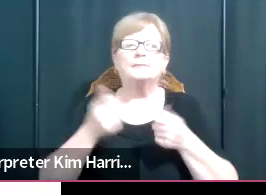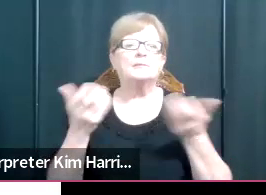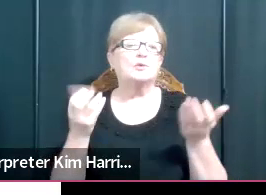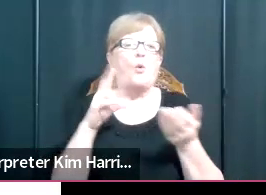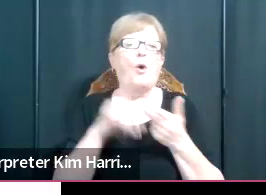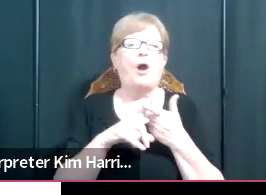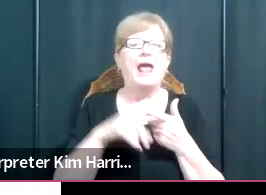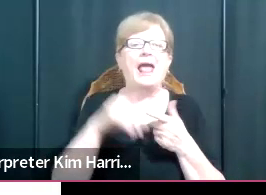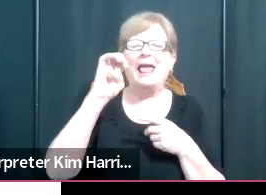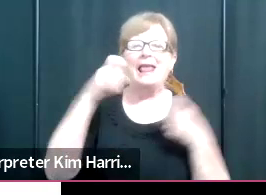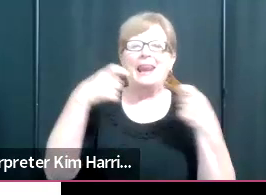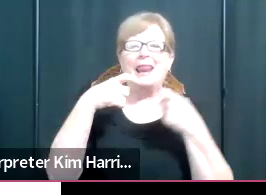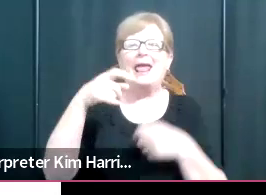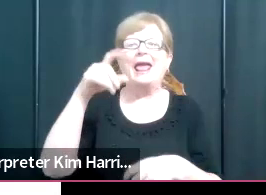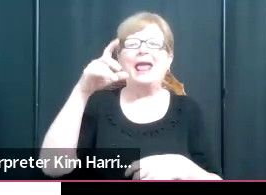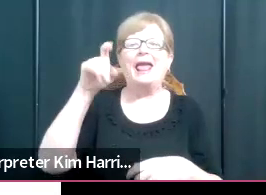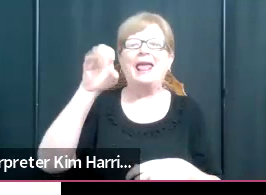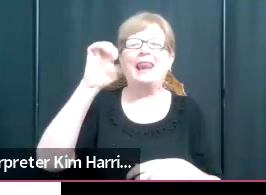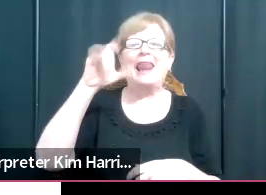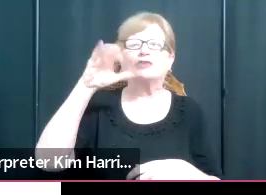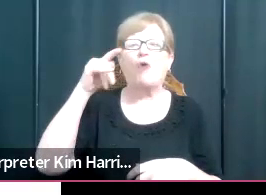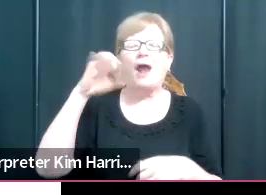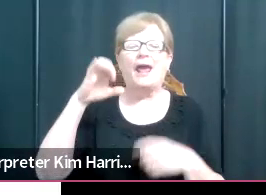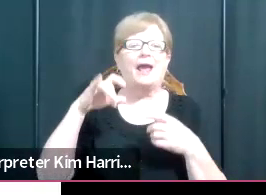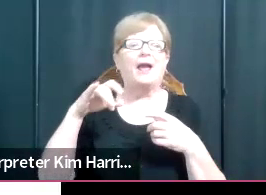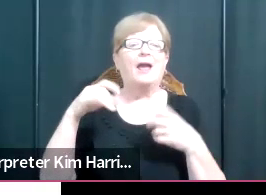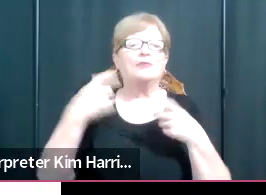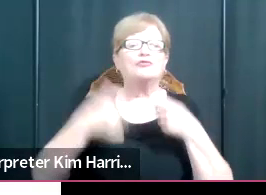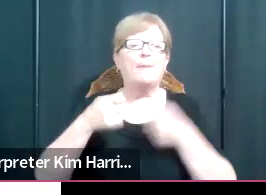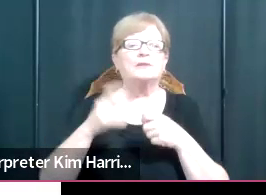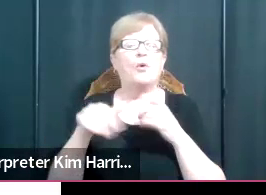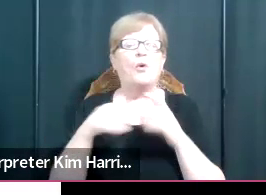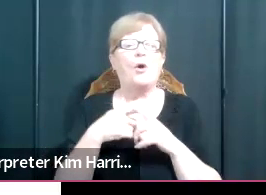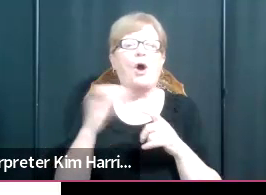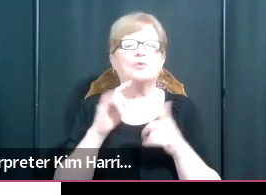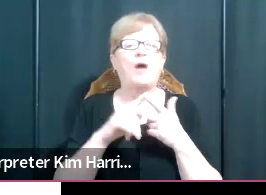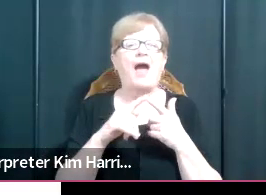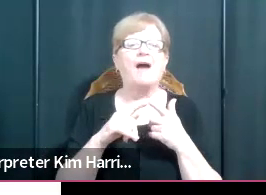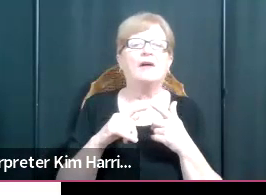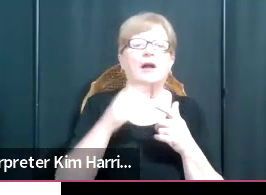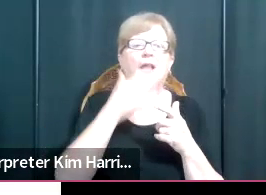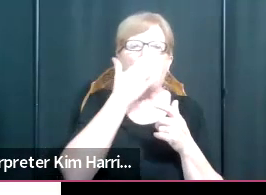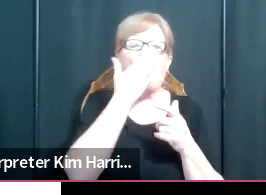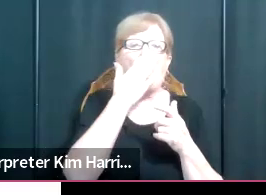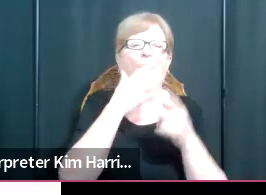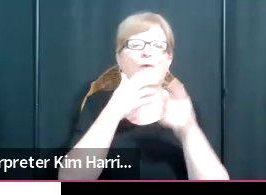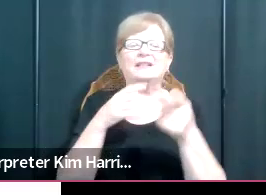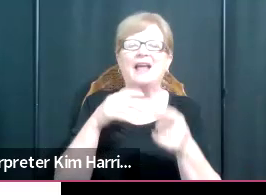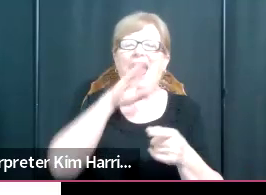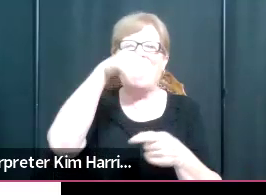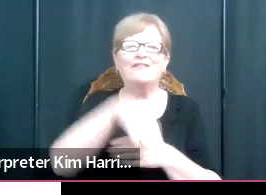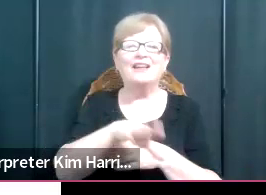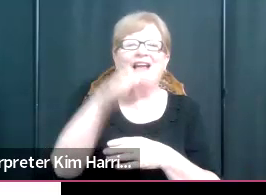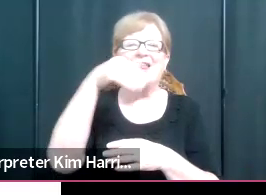drum pads are in the picture. And then we also have a switch adapted elephant